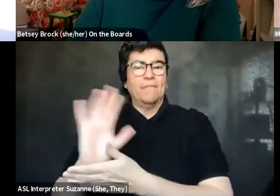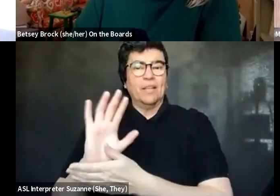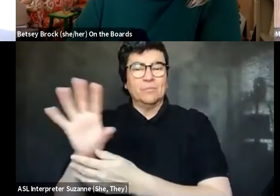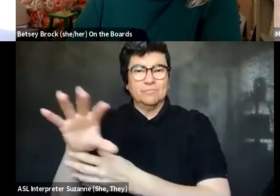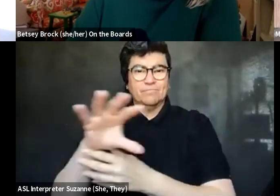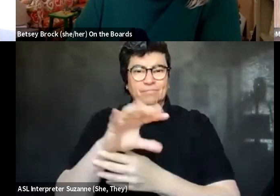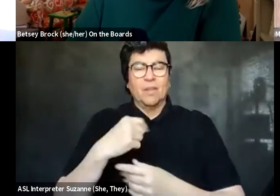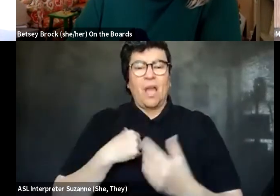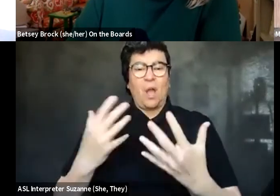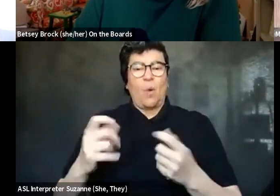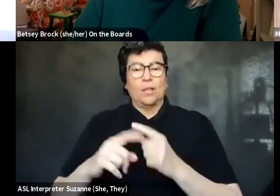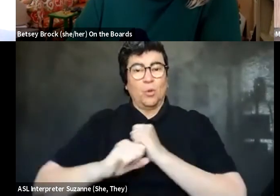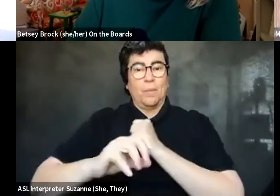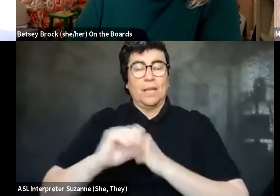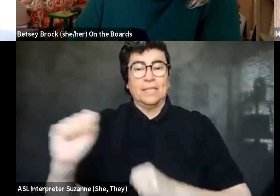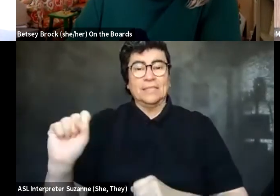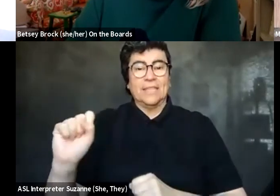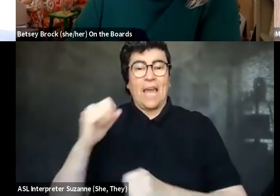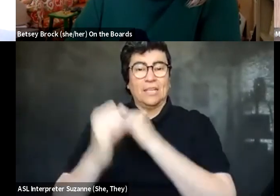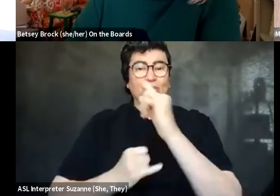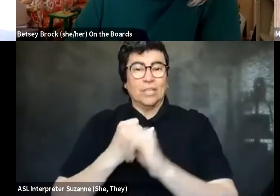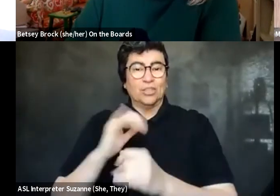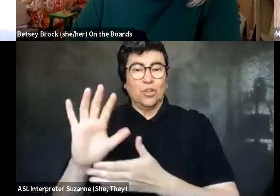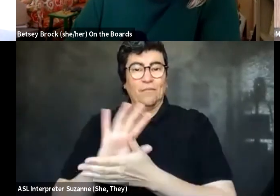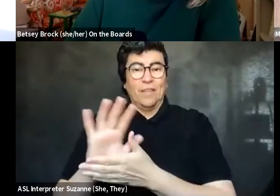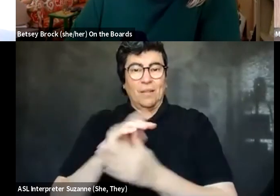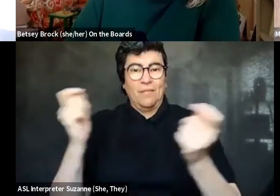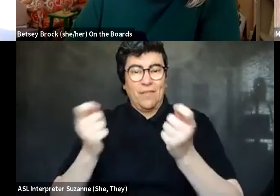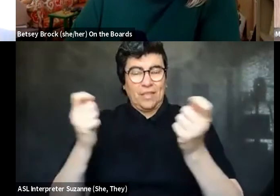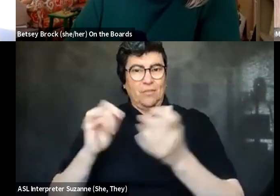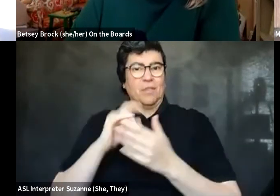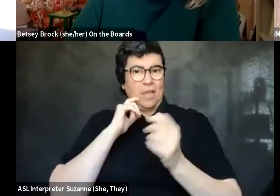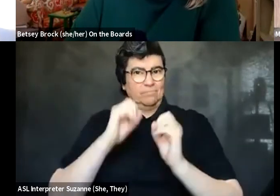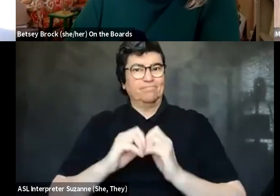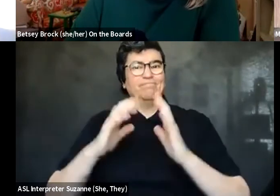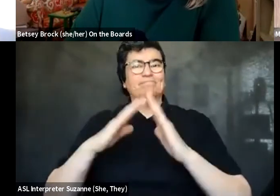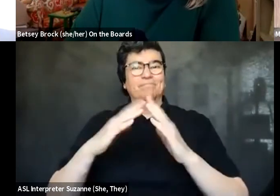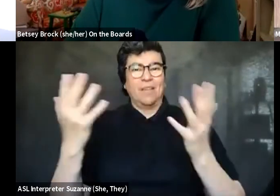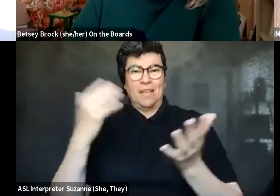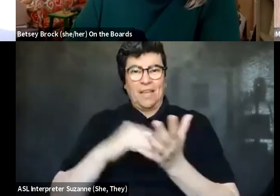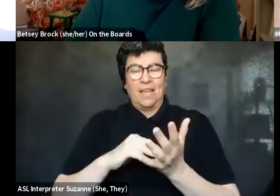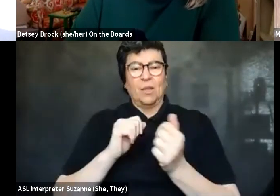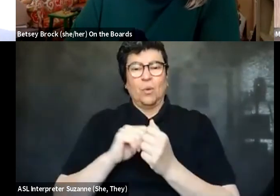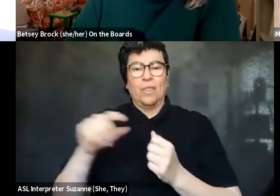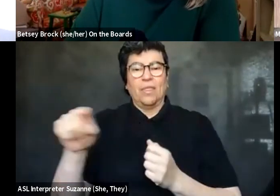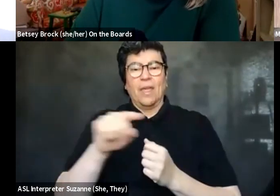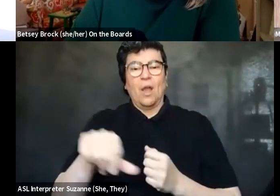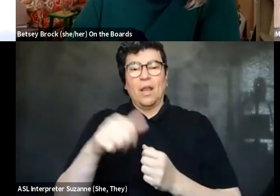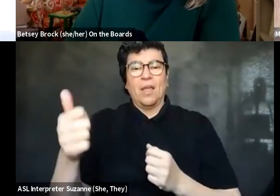I would like to plug Seattle International Film Festival that's come back with